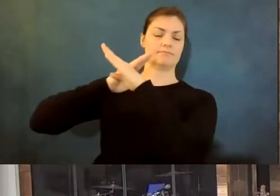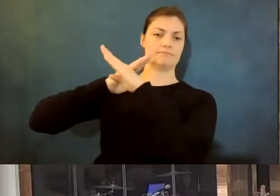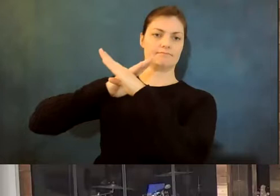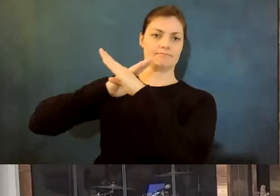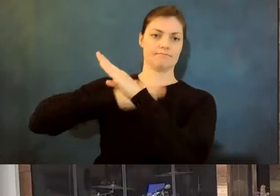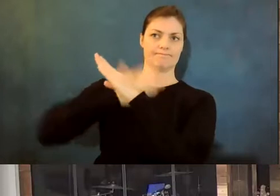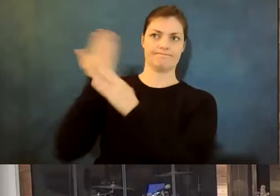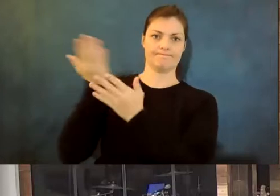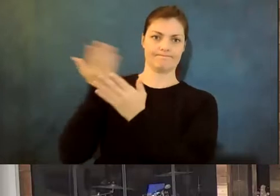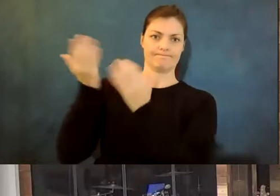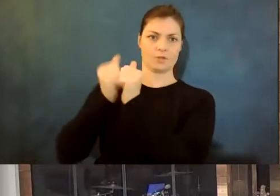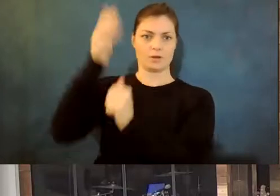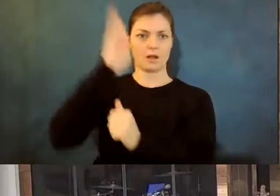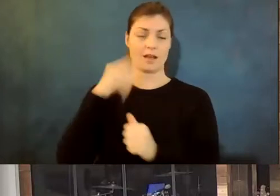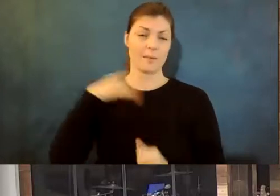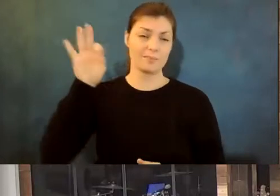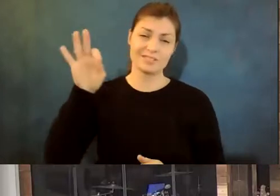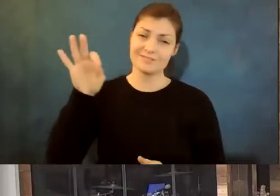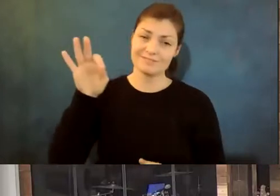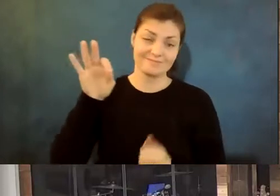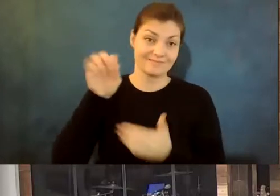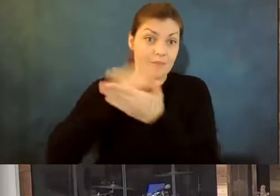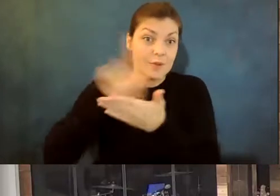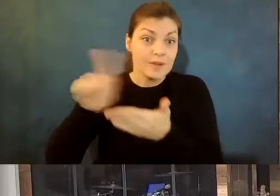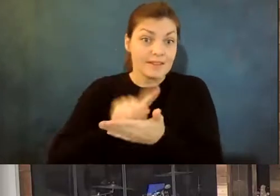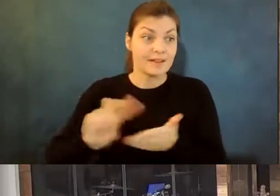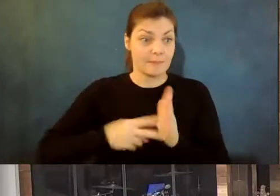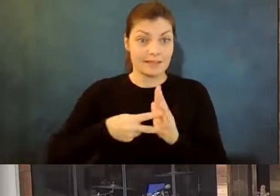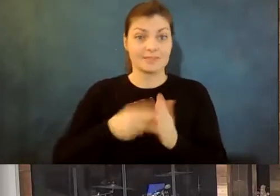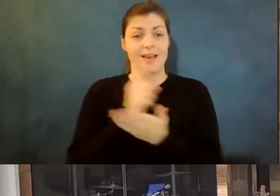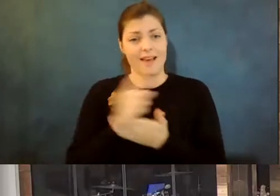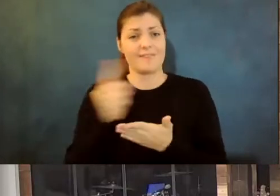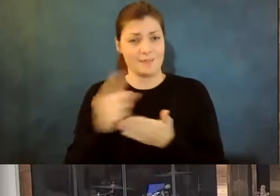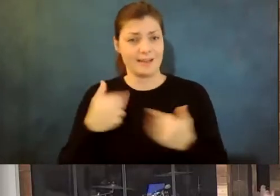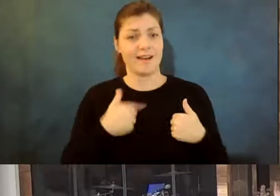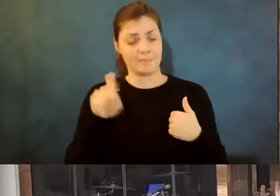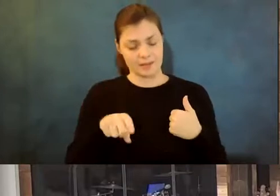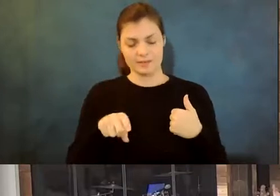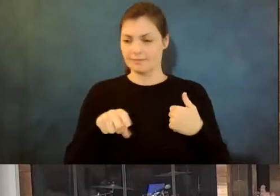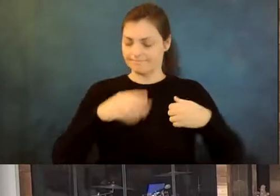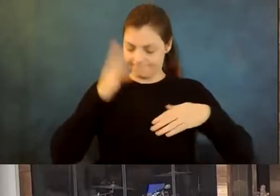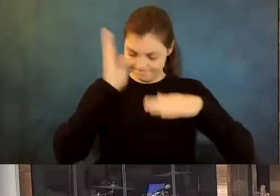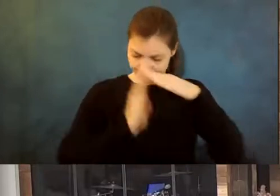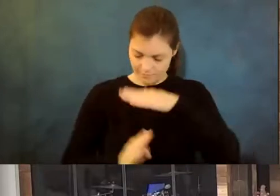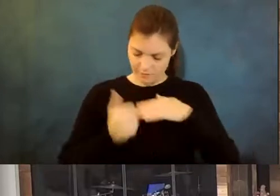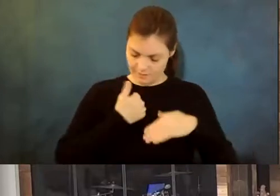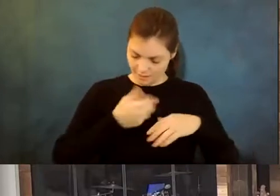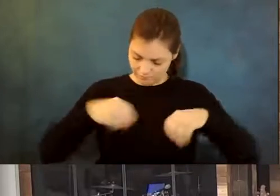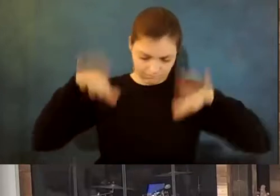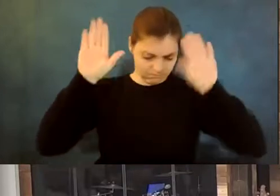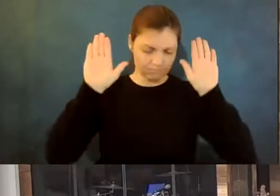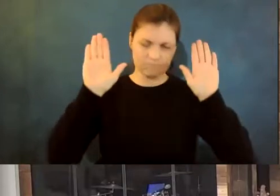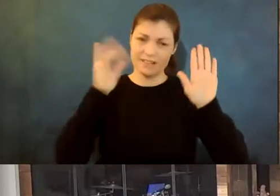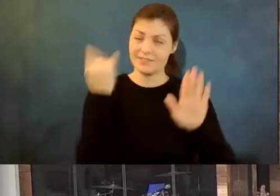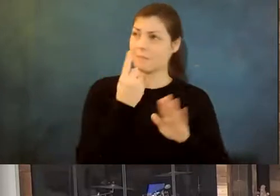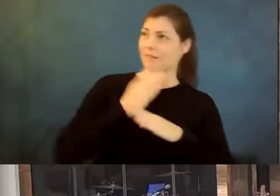Here's the good thing. I preach a lot of Sundays, so it pretty much has become a lifestyle of saying, God, where there's anything in me that gets in the way,